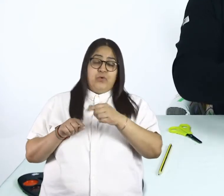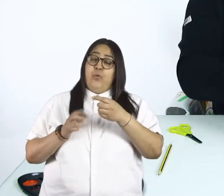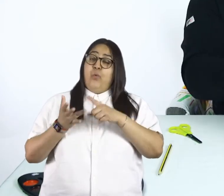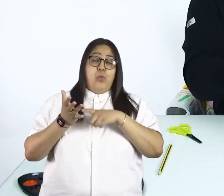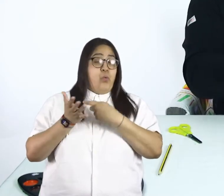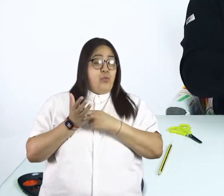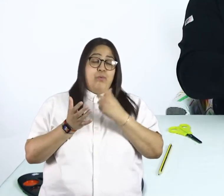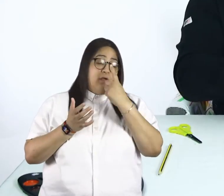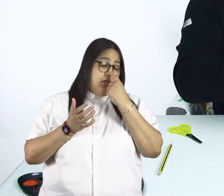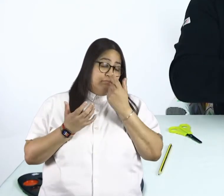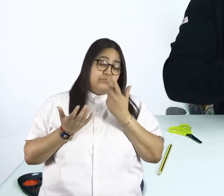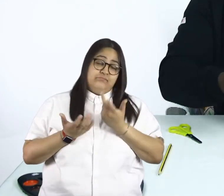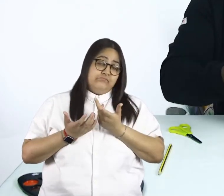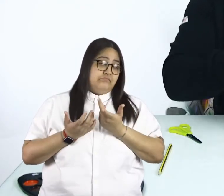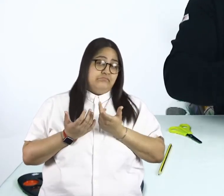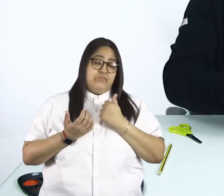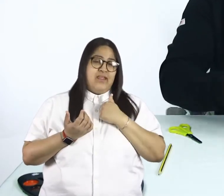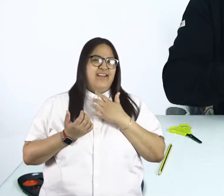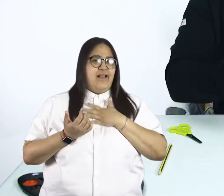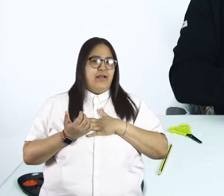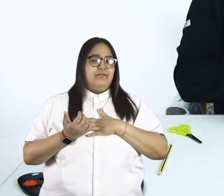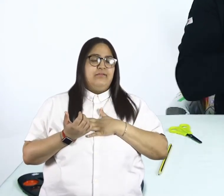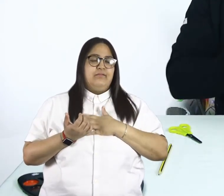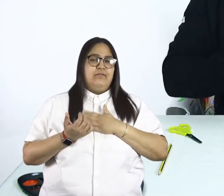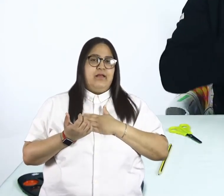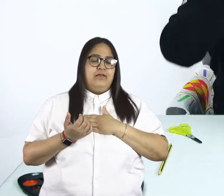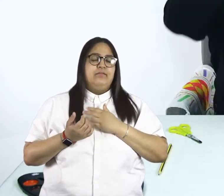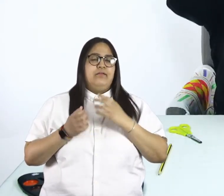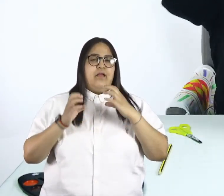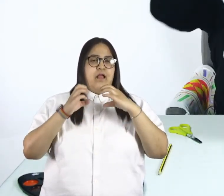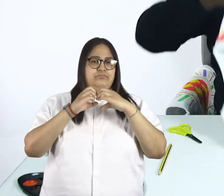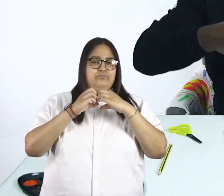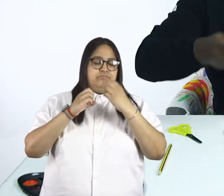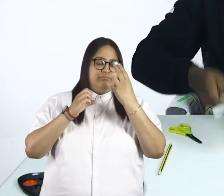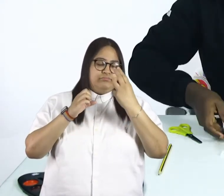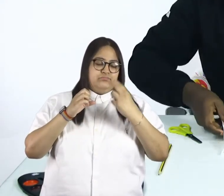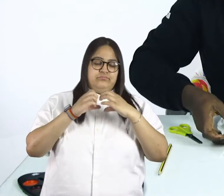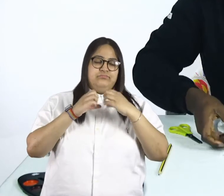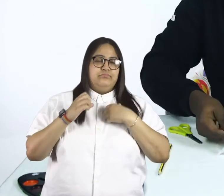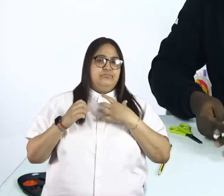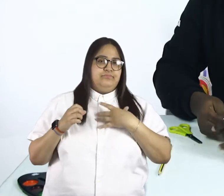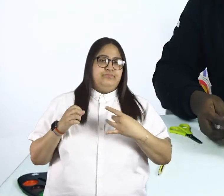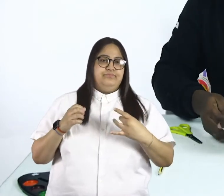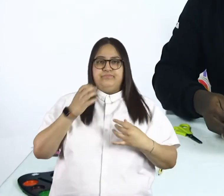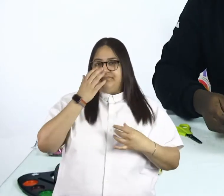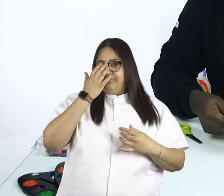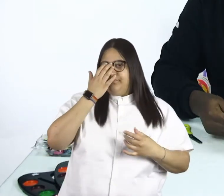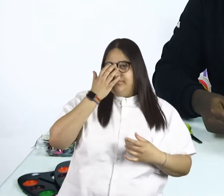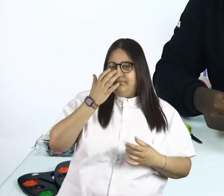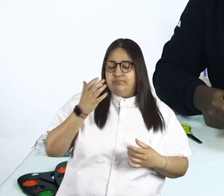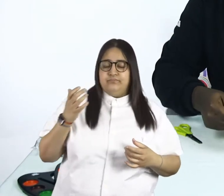or what I like to do, I'm going to do half so you guys can see the difference. I like